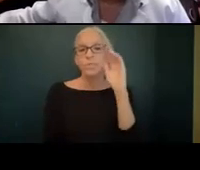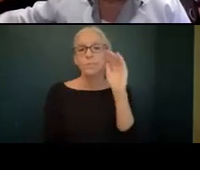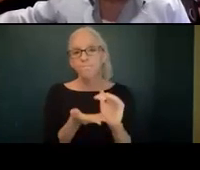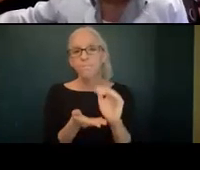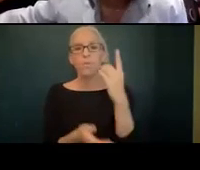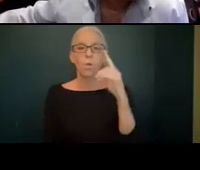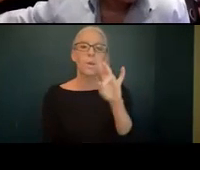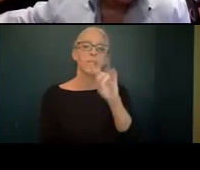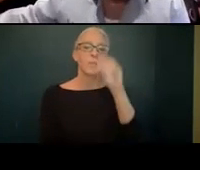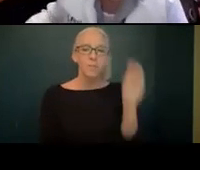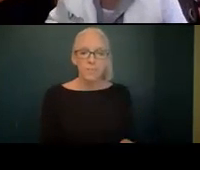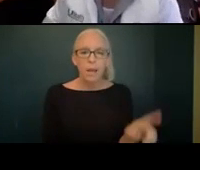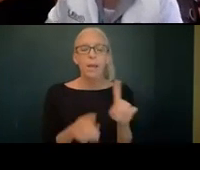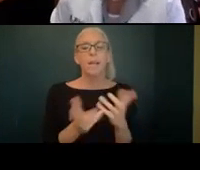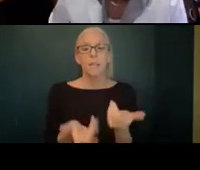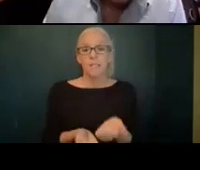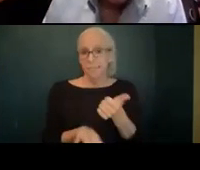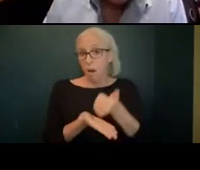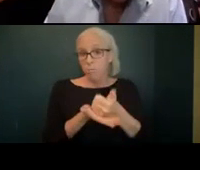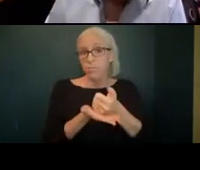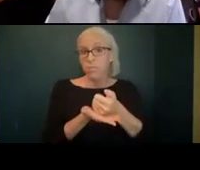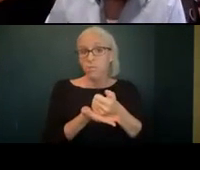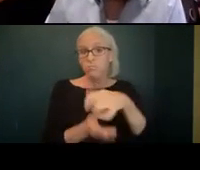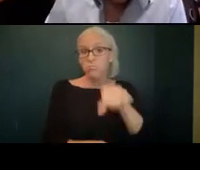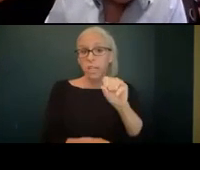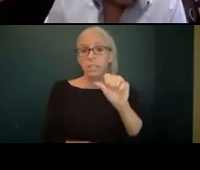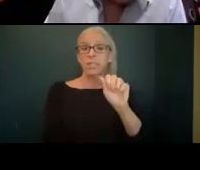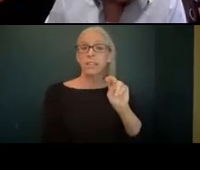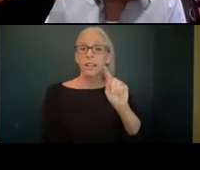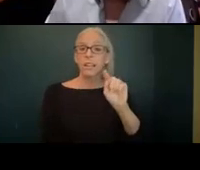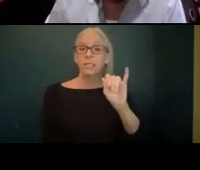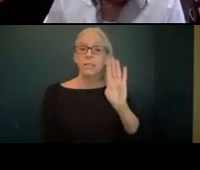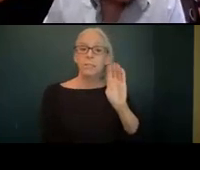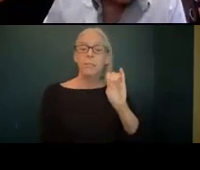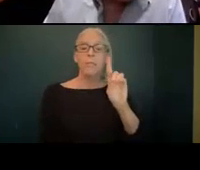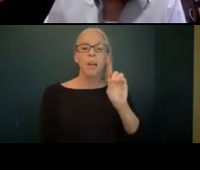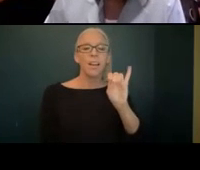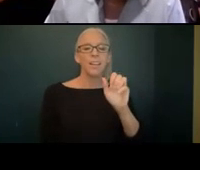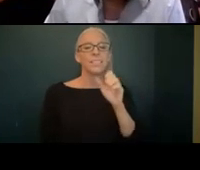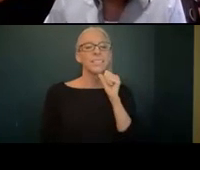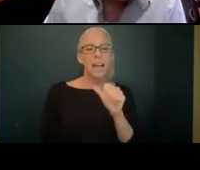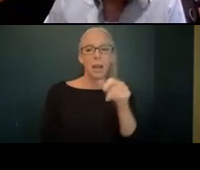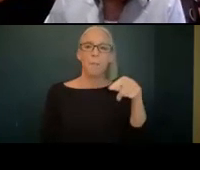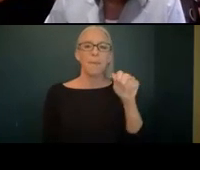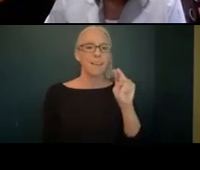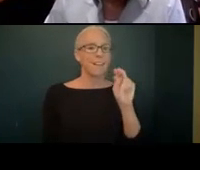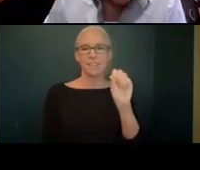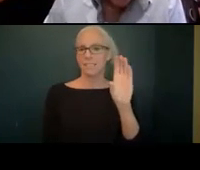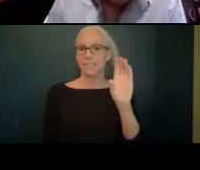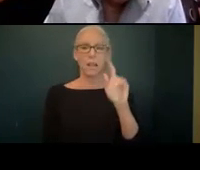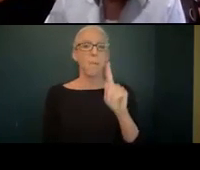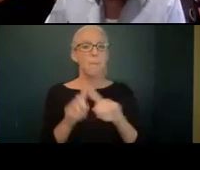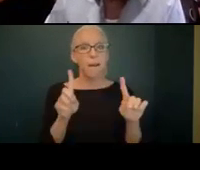versus 3%. So they do help, these antibody cocktails. They're not a panacea. Certainly the best thing is to get vaccinated.